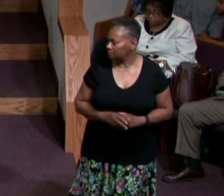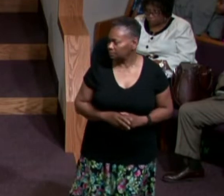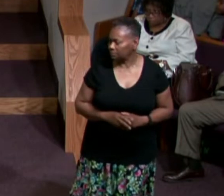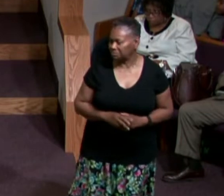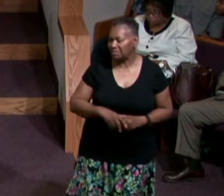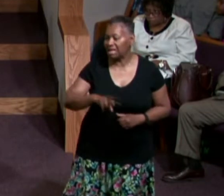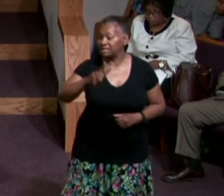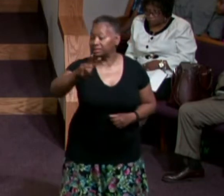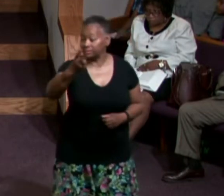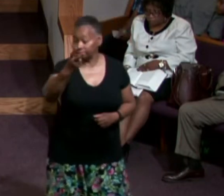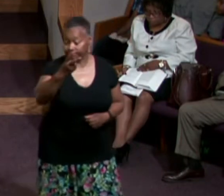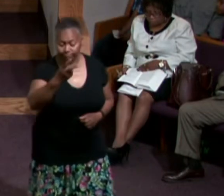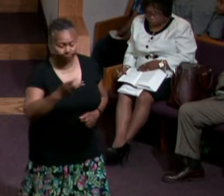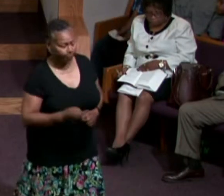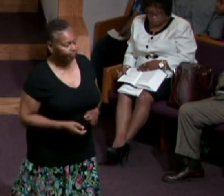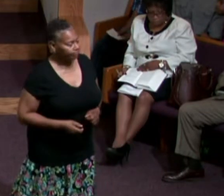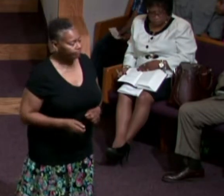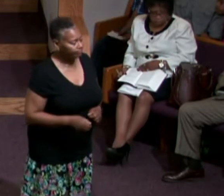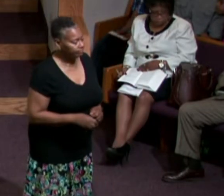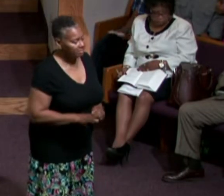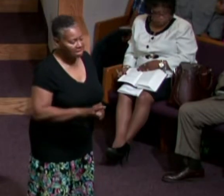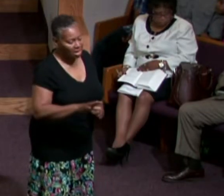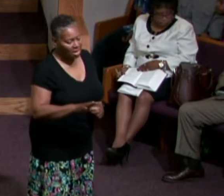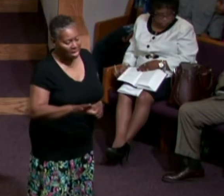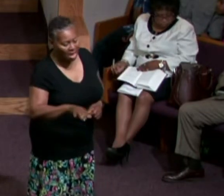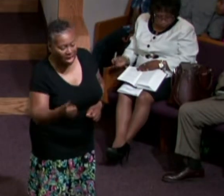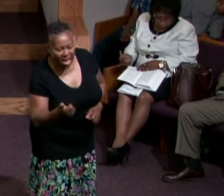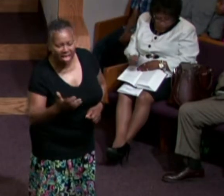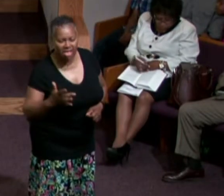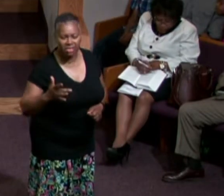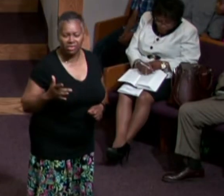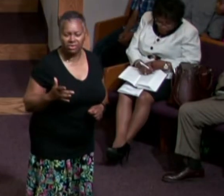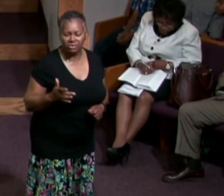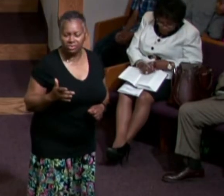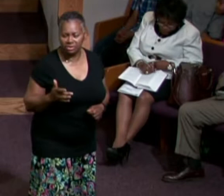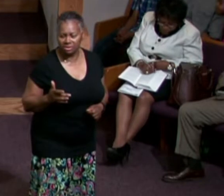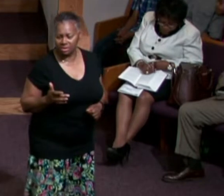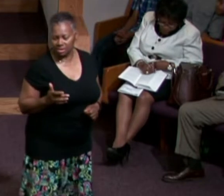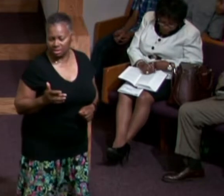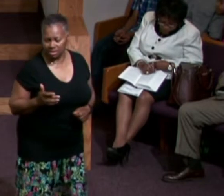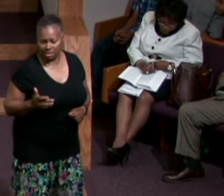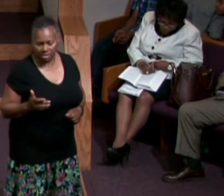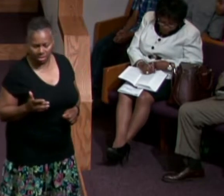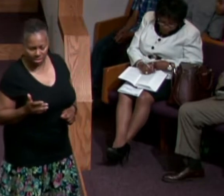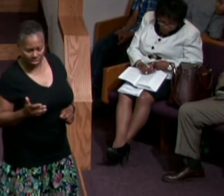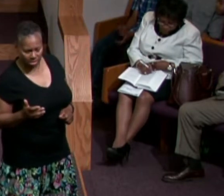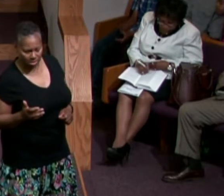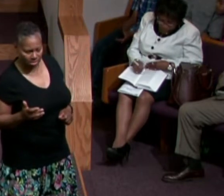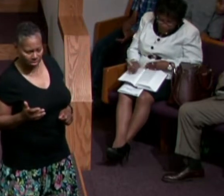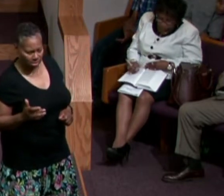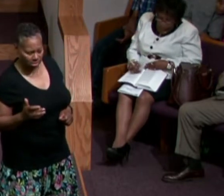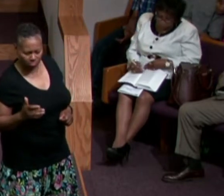Secondly, others felt that she needed to compete with his baby's mama